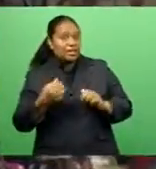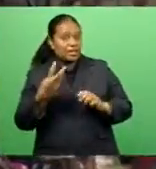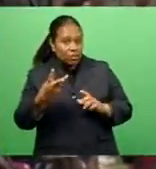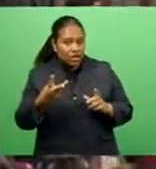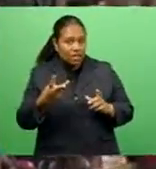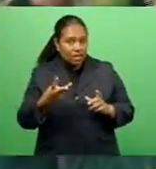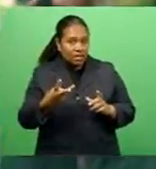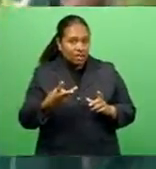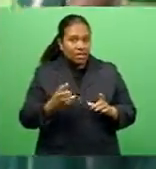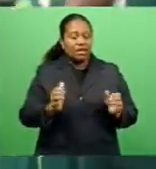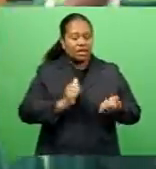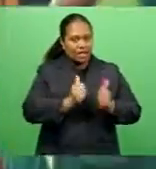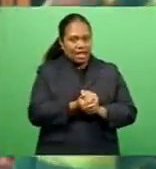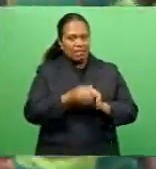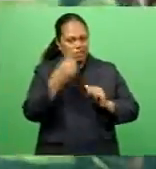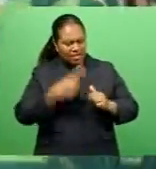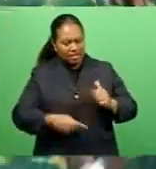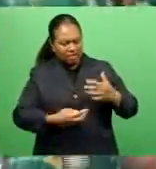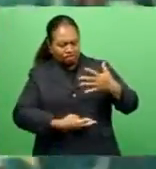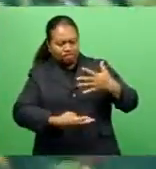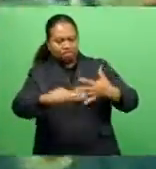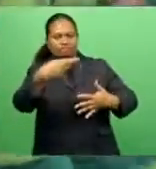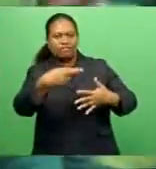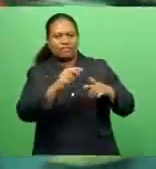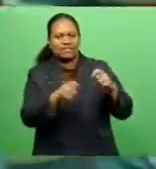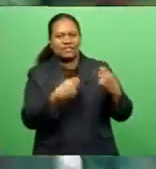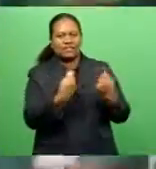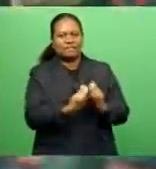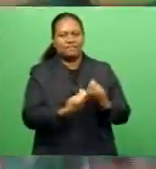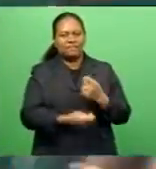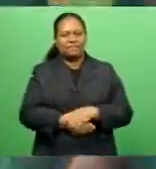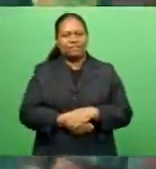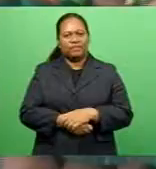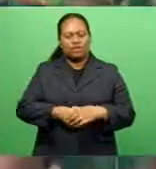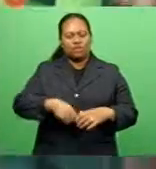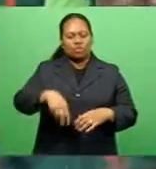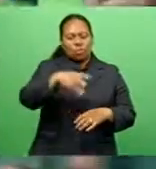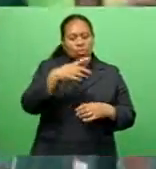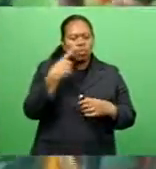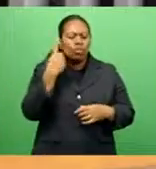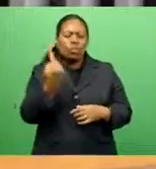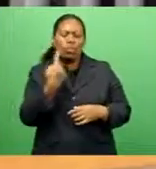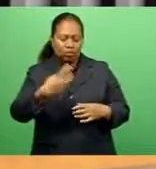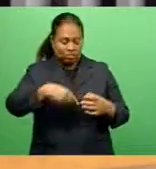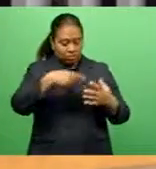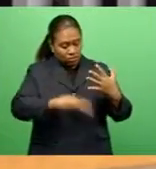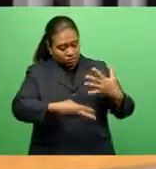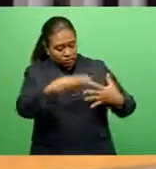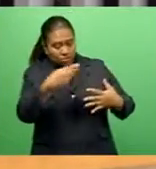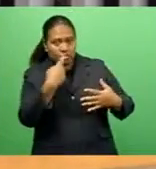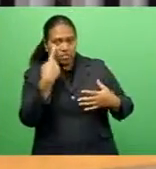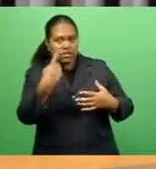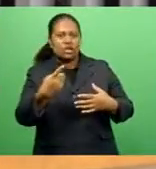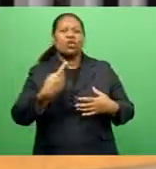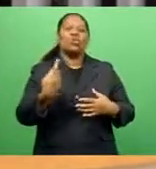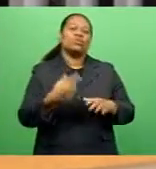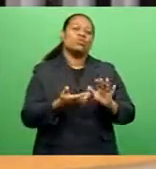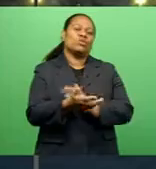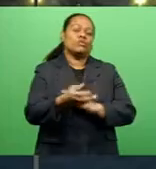then after ranking the team, we will those are the teams that will be going up to the national